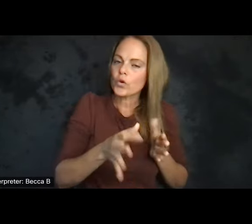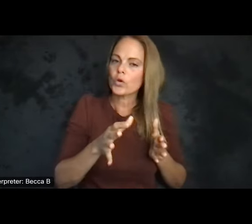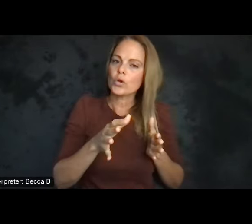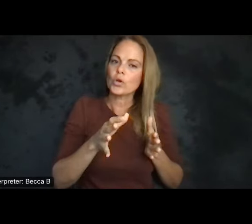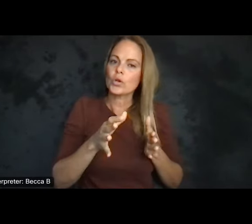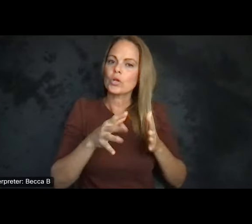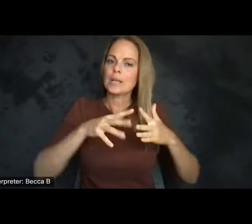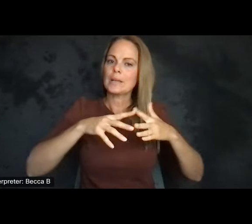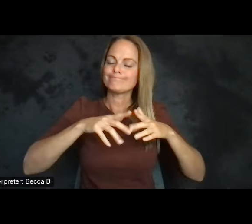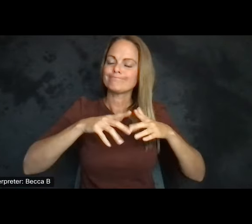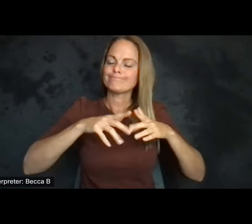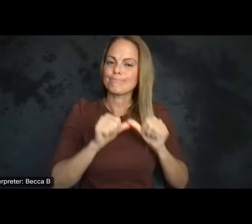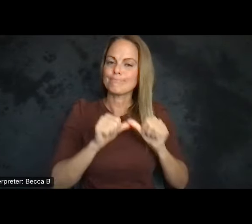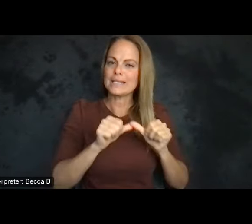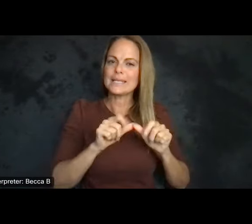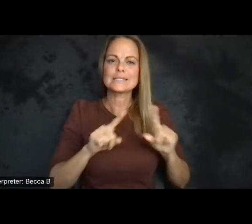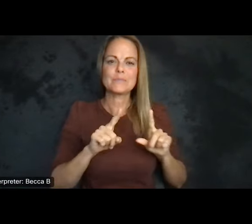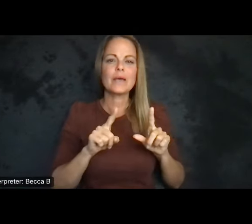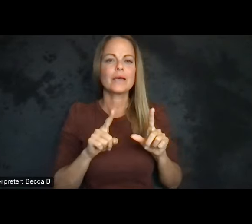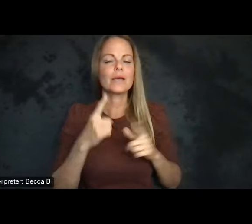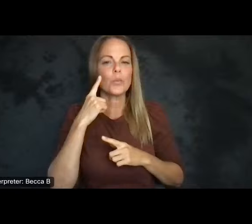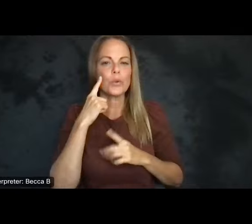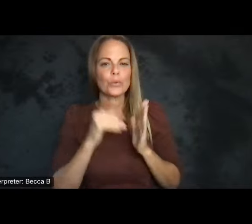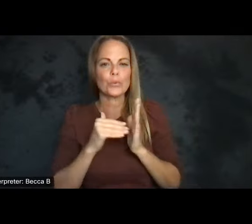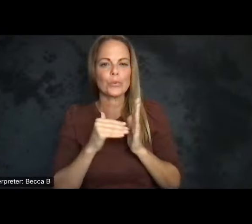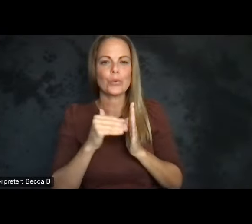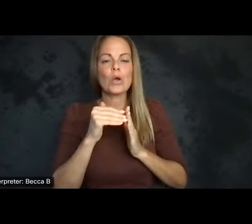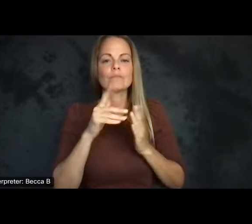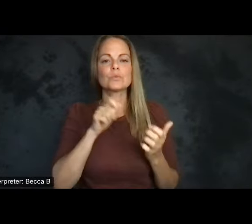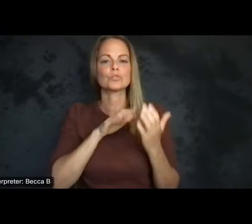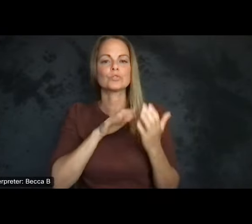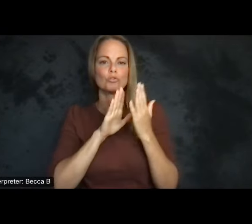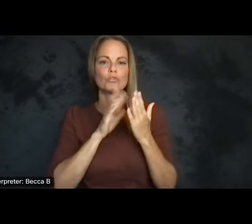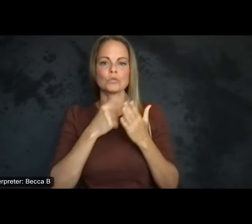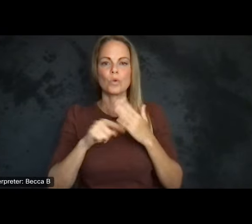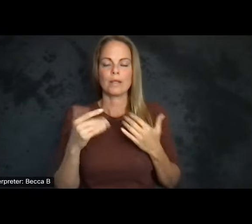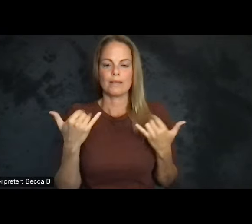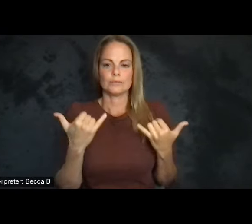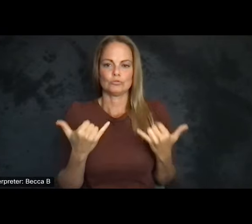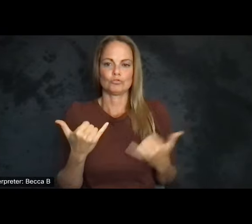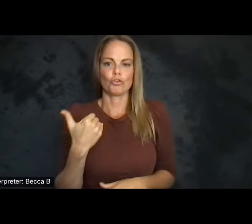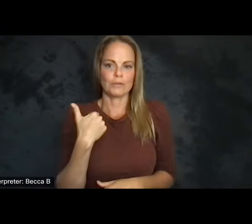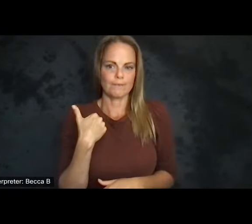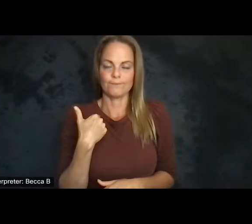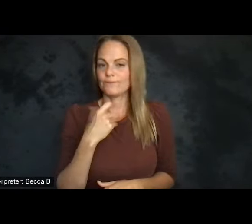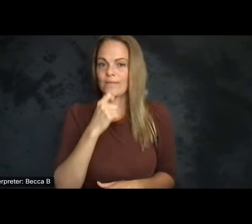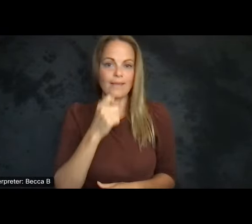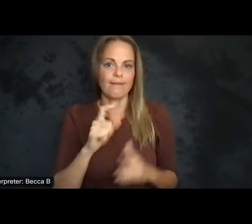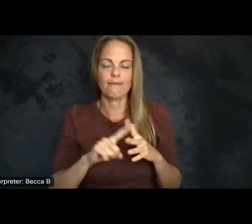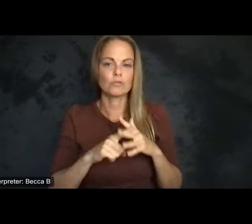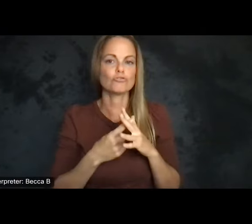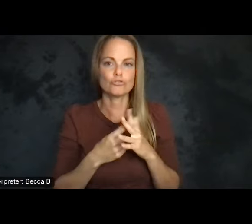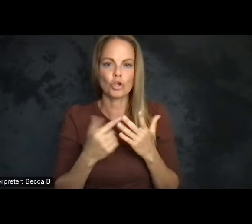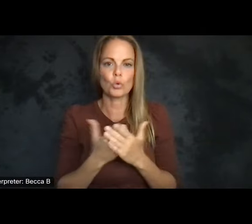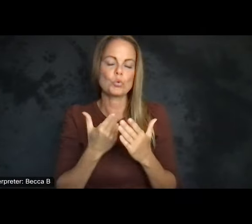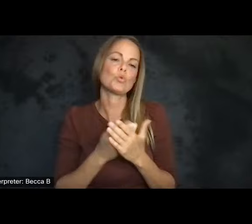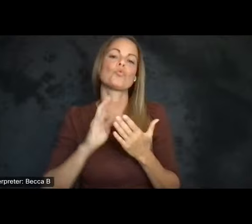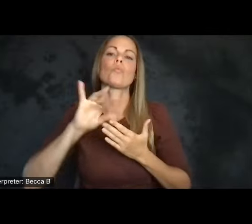consistently heard from the legislature is we want to address the things that we currently have and not start building new